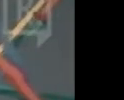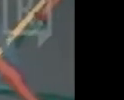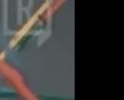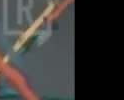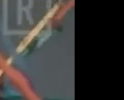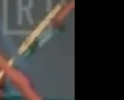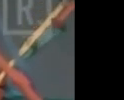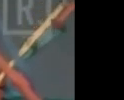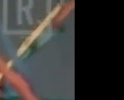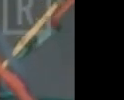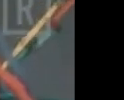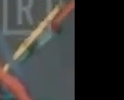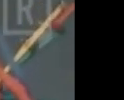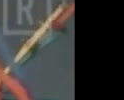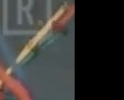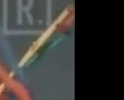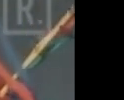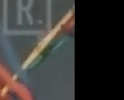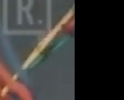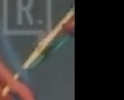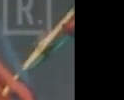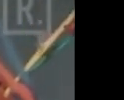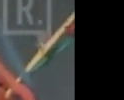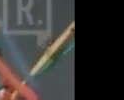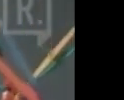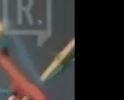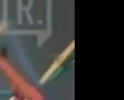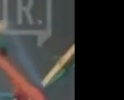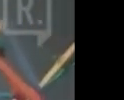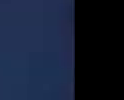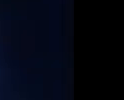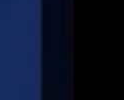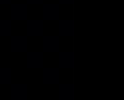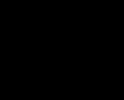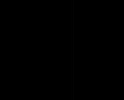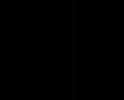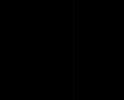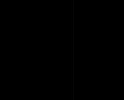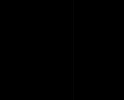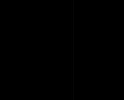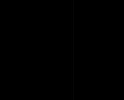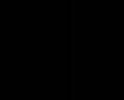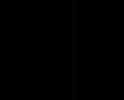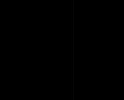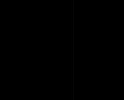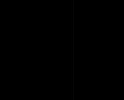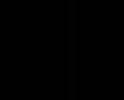and it's an incredibly exciting job. How do you design those institutions to make this possible?